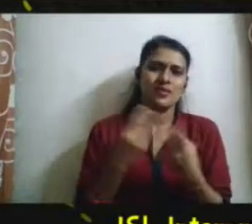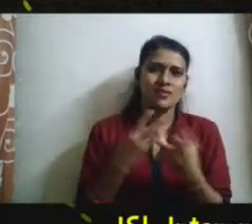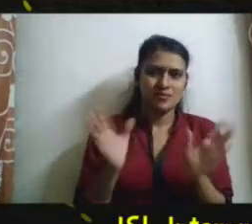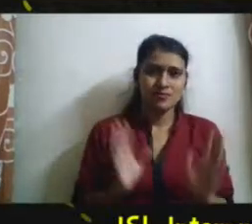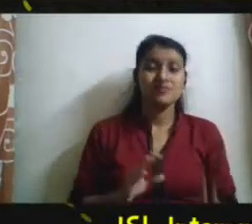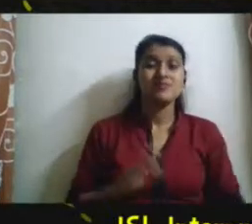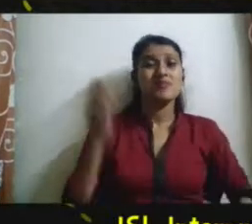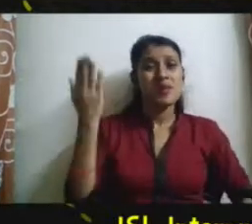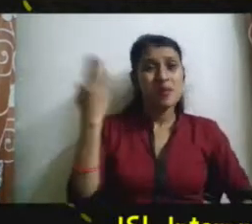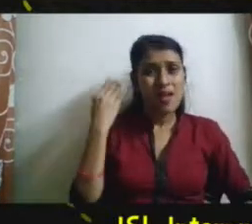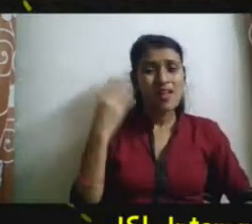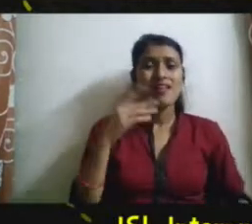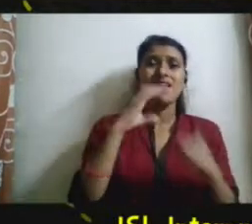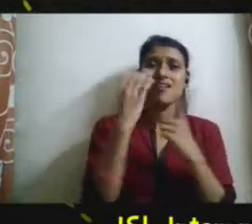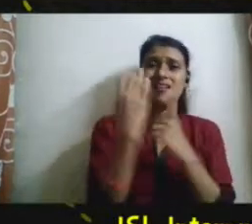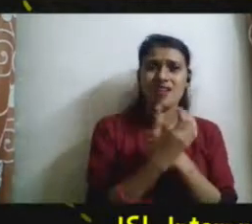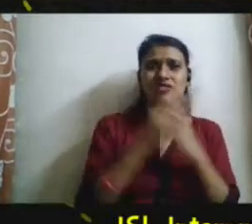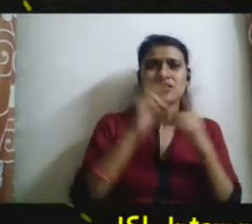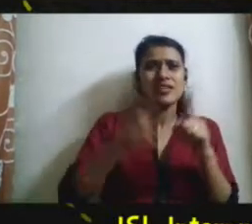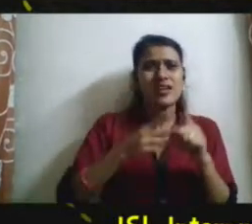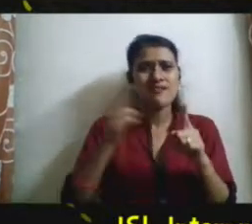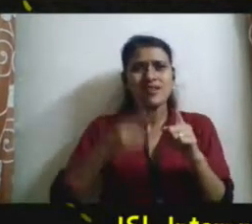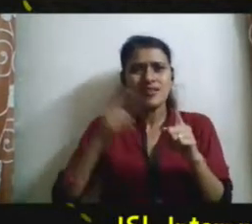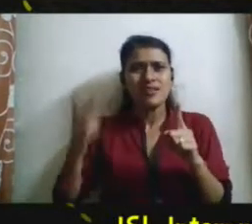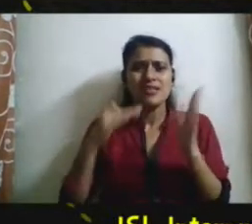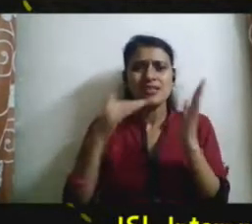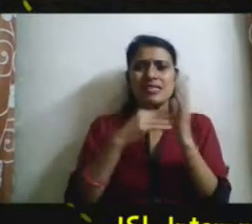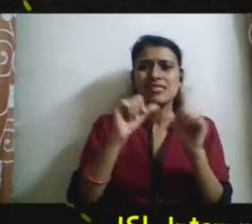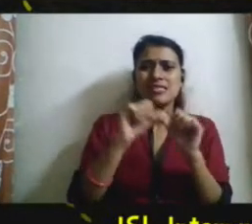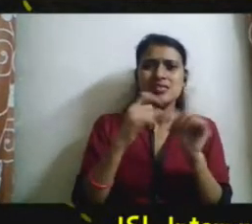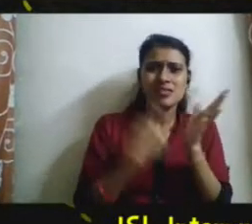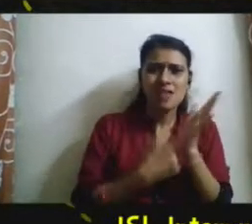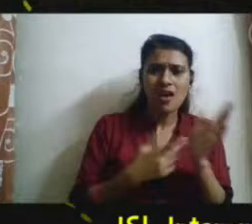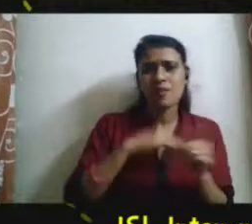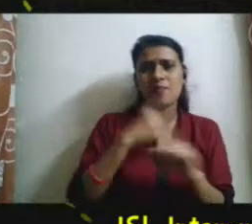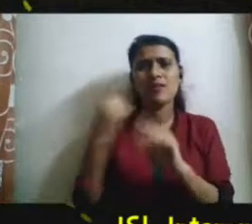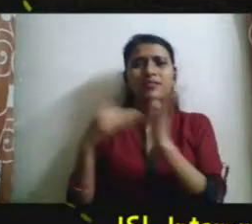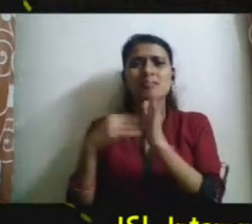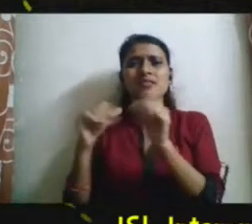the cultural czars and czarinas, will certainly want